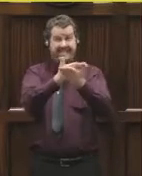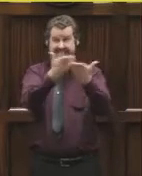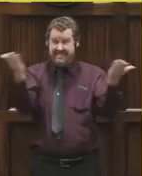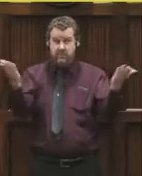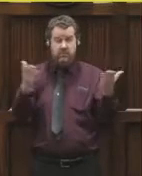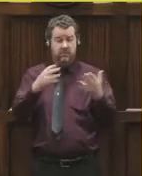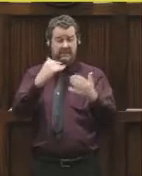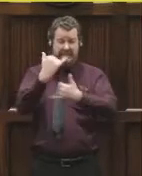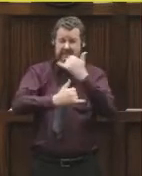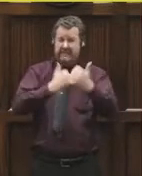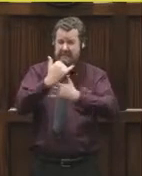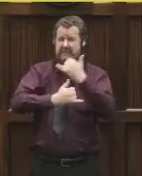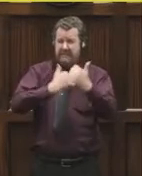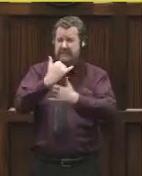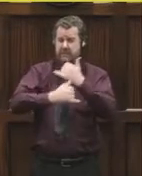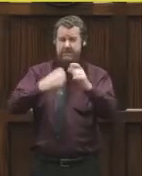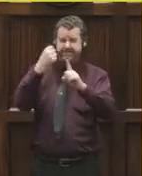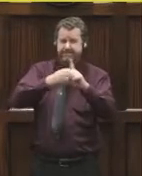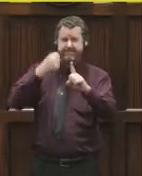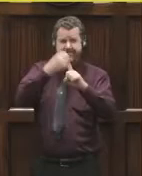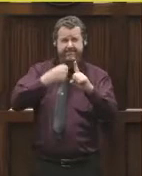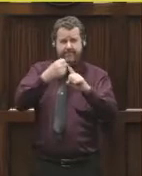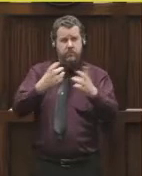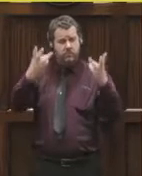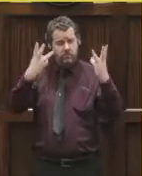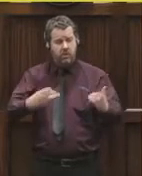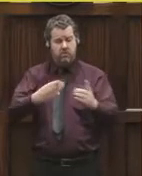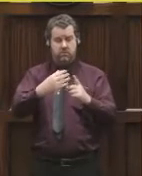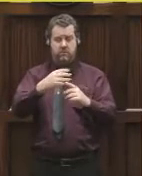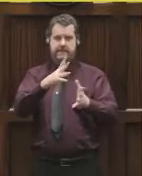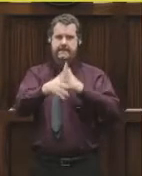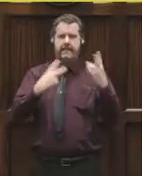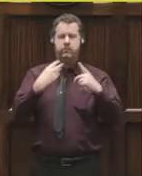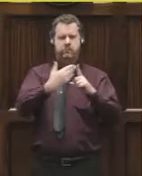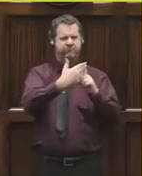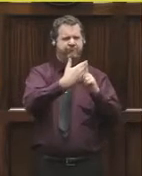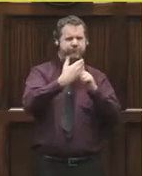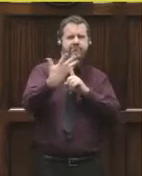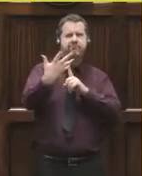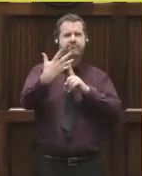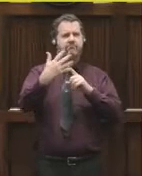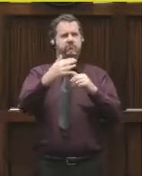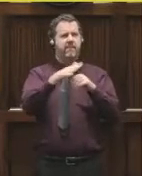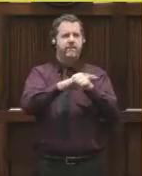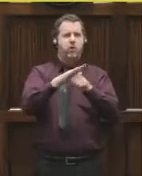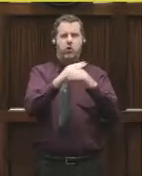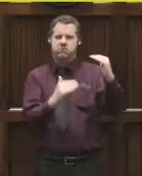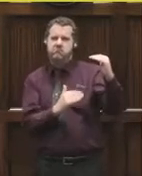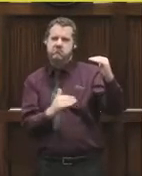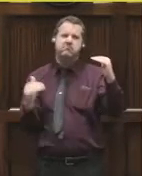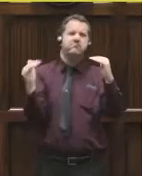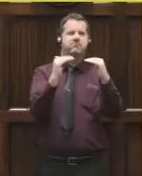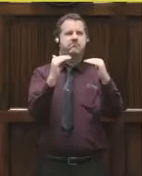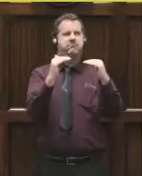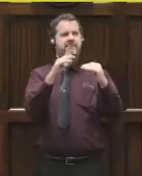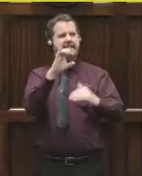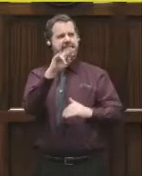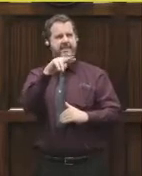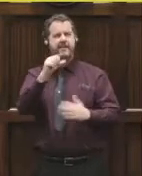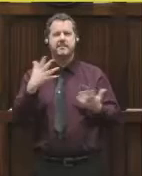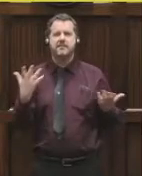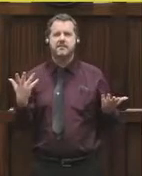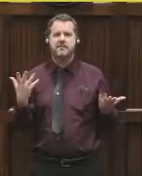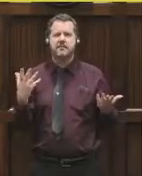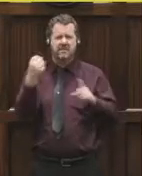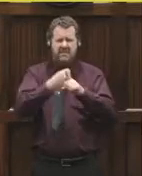decades been fighting for that recognition of sign language and for full equality as citizens. And it